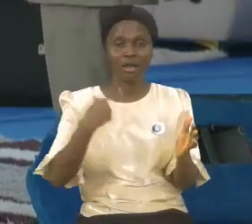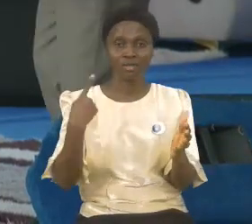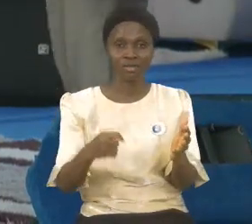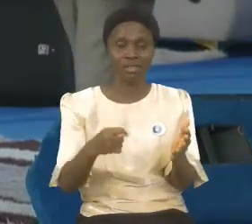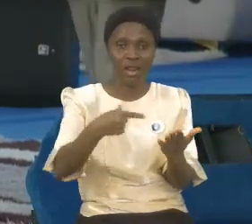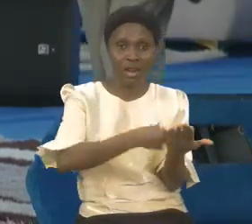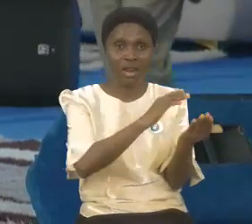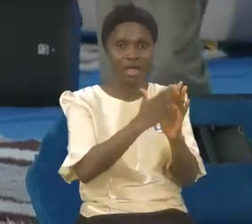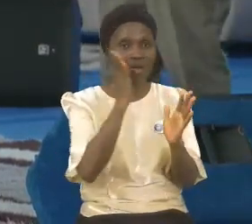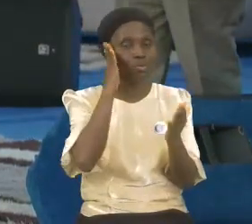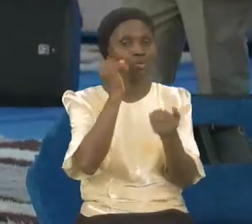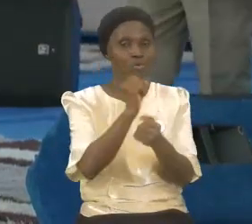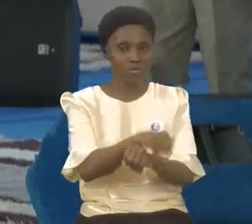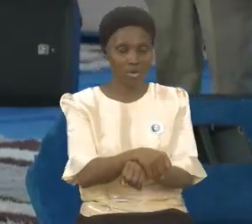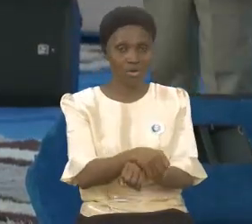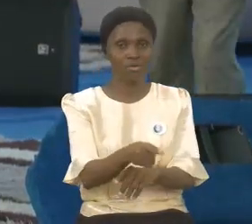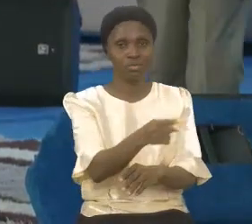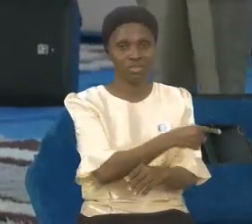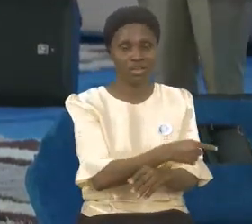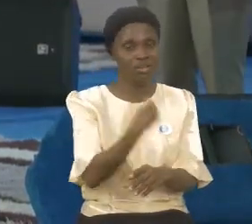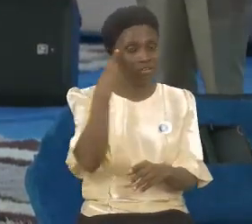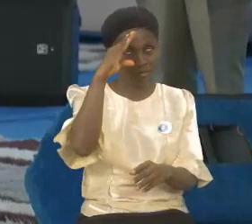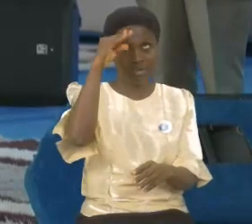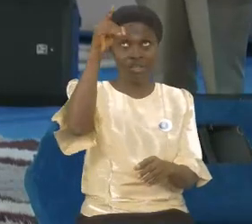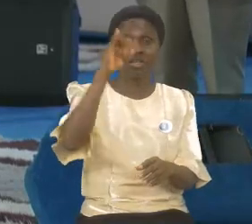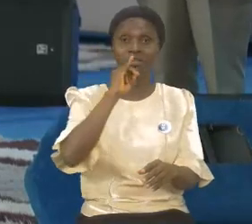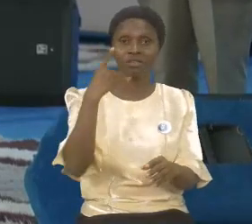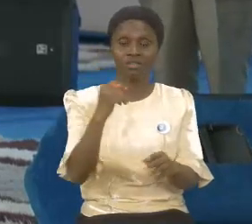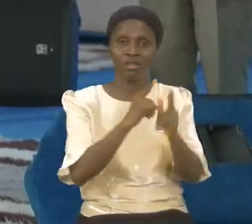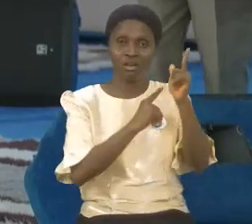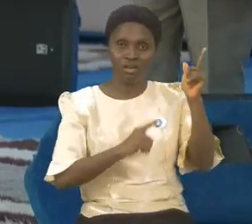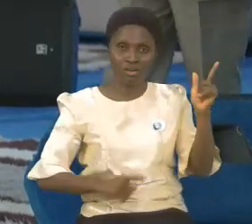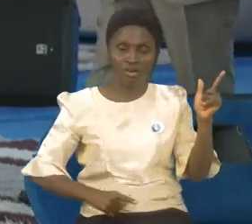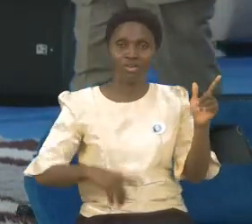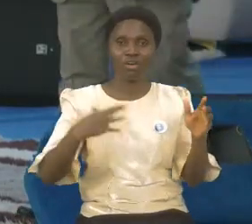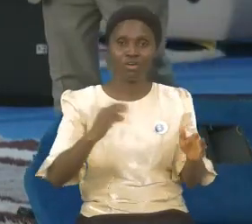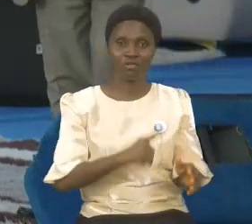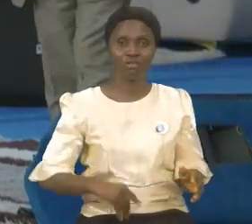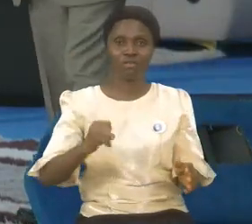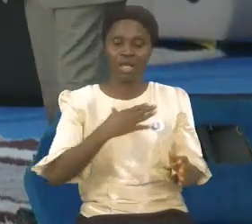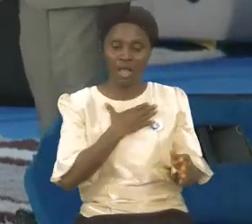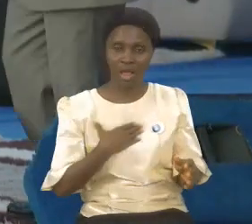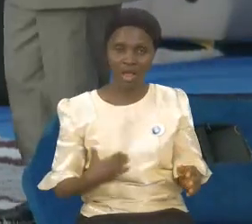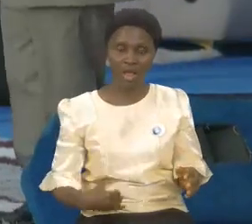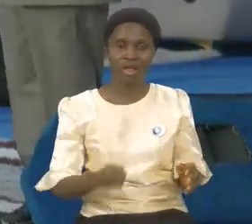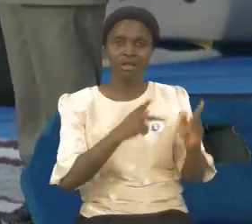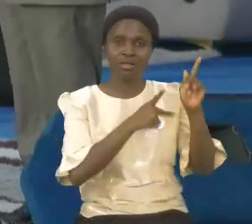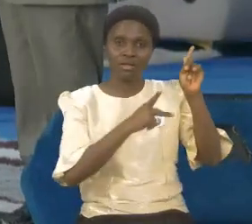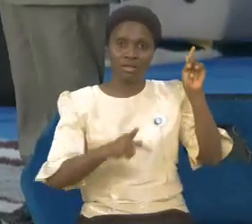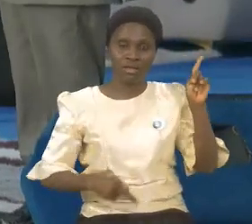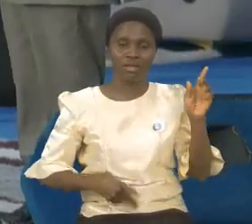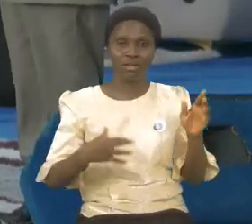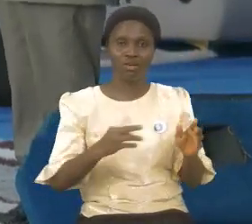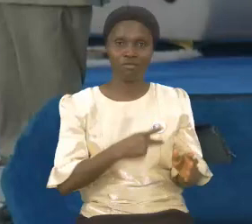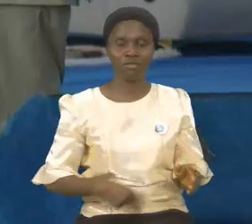them, for he is Lord of lords and King of kings, and they that are with